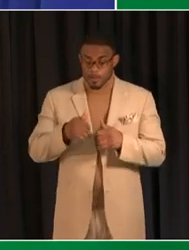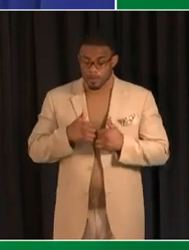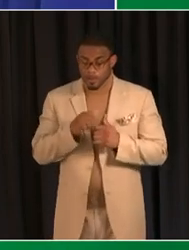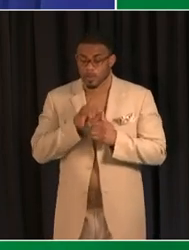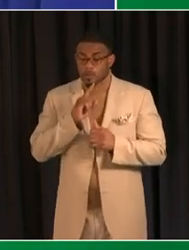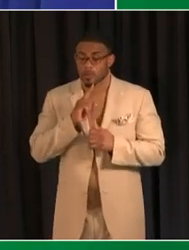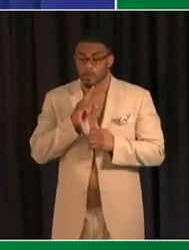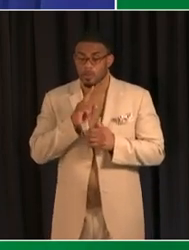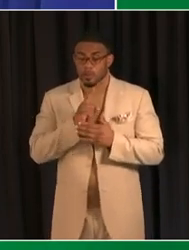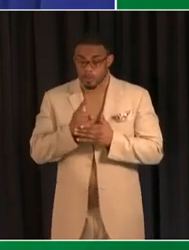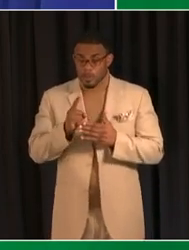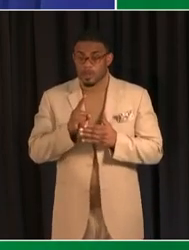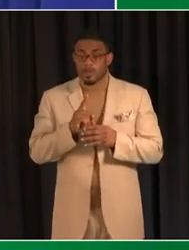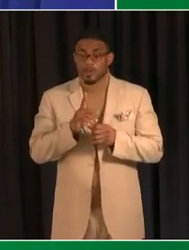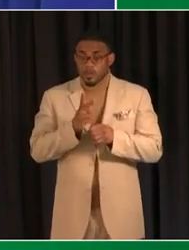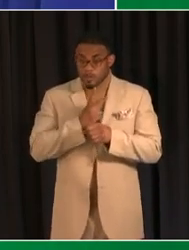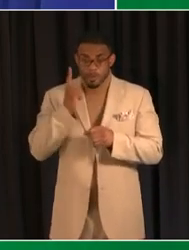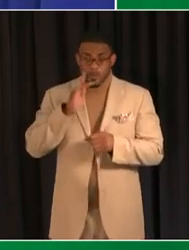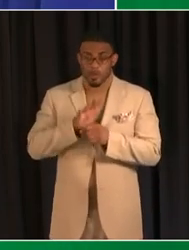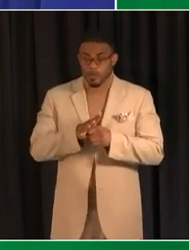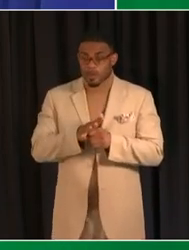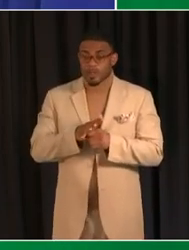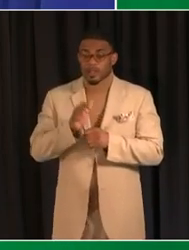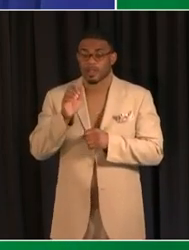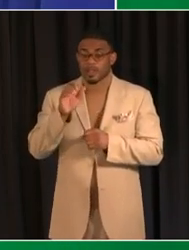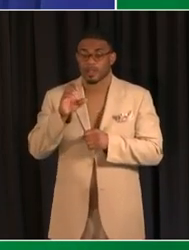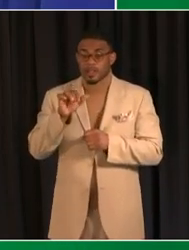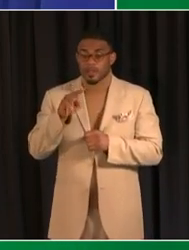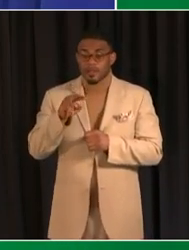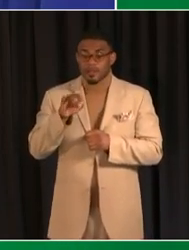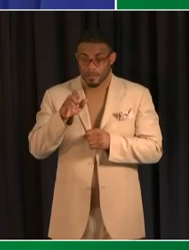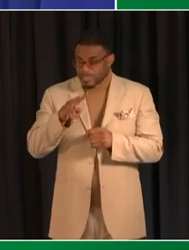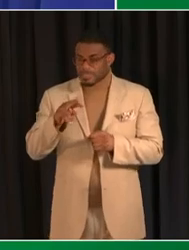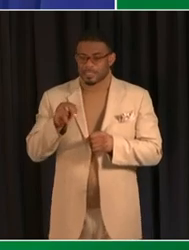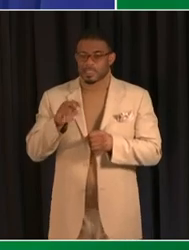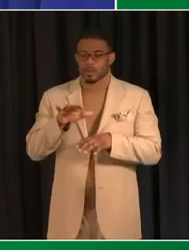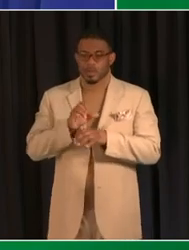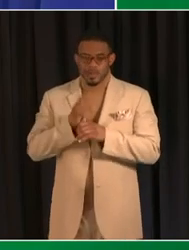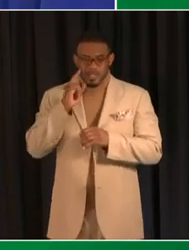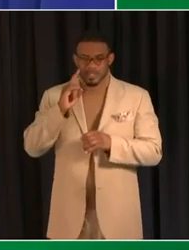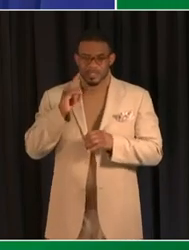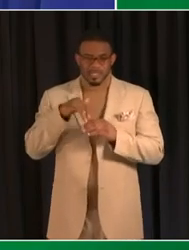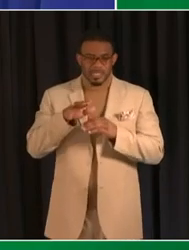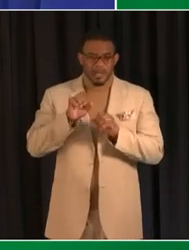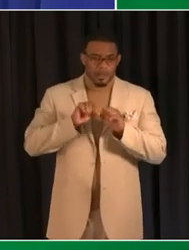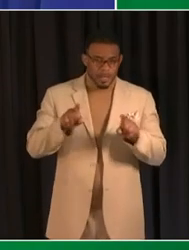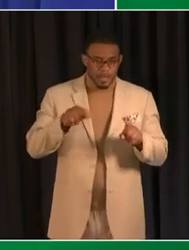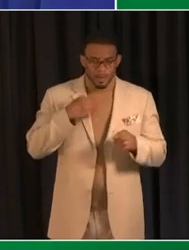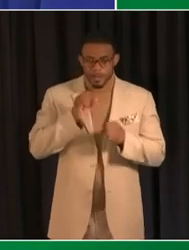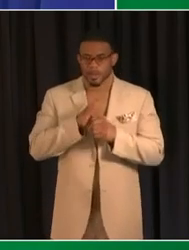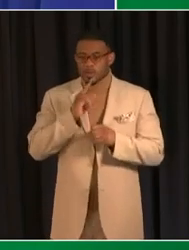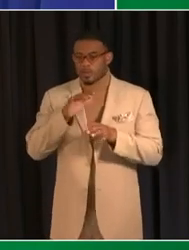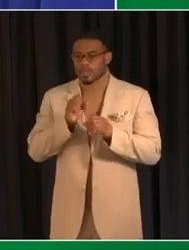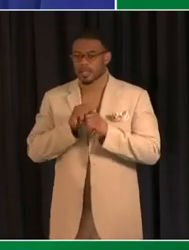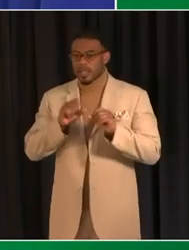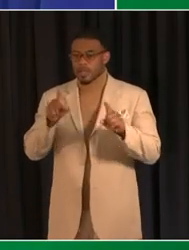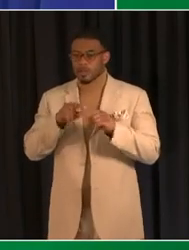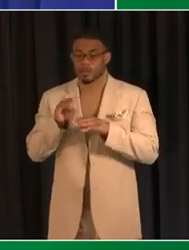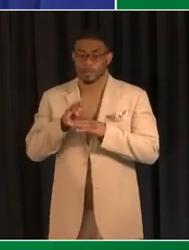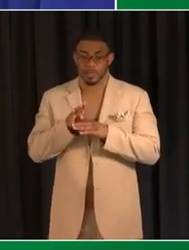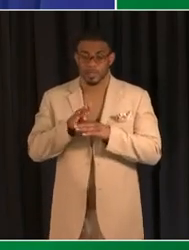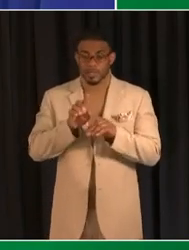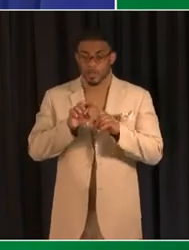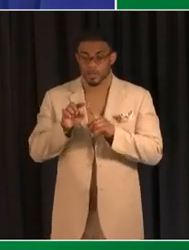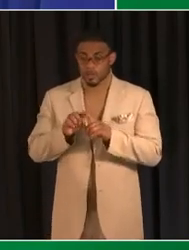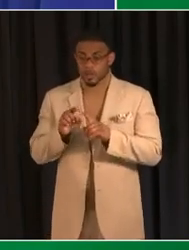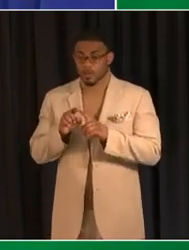residents to pre-register for a COVID-19 vaccination appointment. So we've been sending out mailers. We'll make sure that we get these out